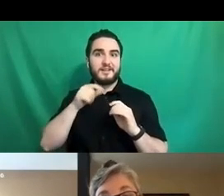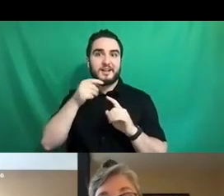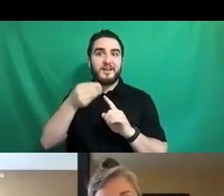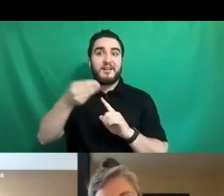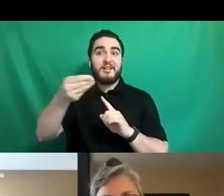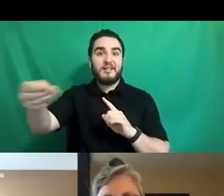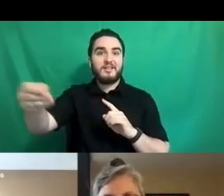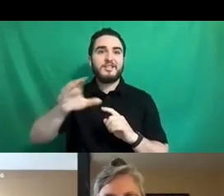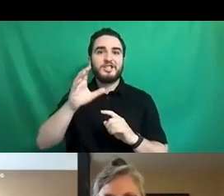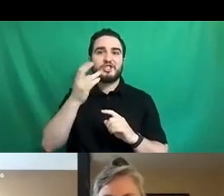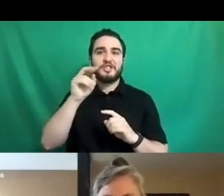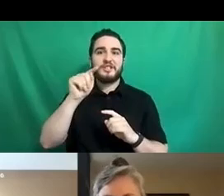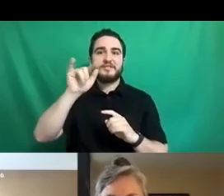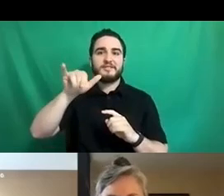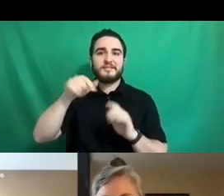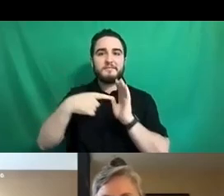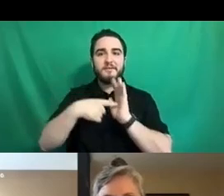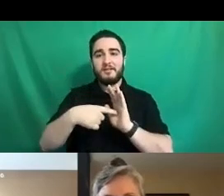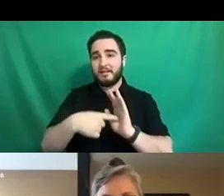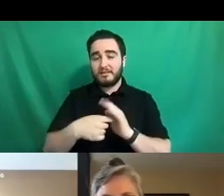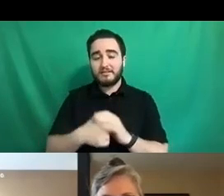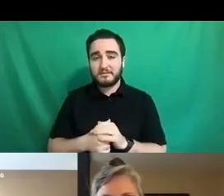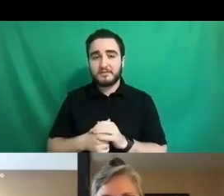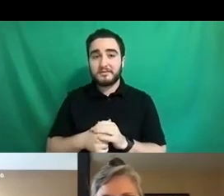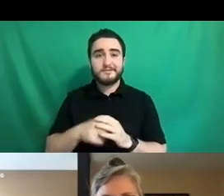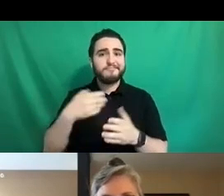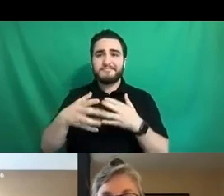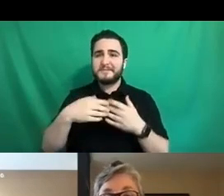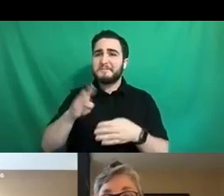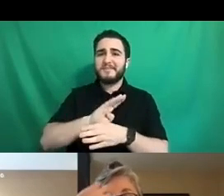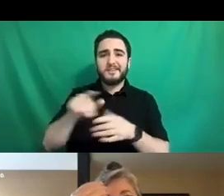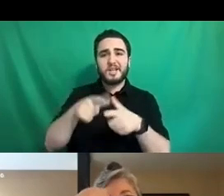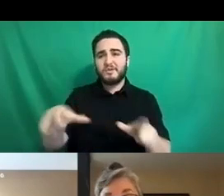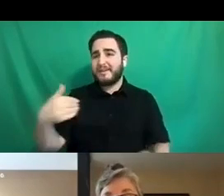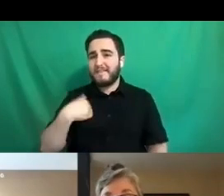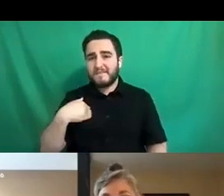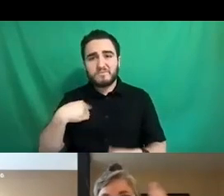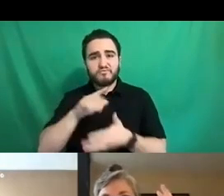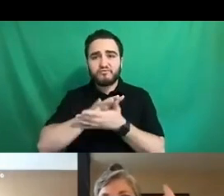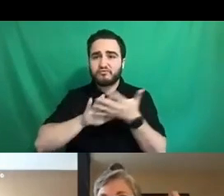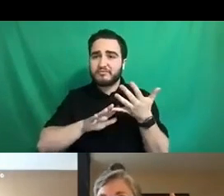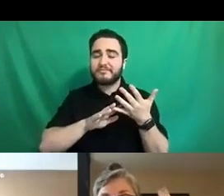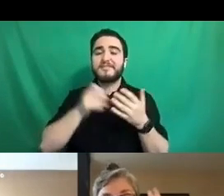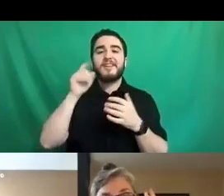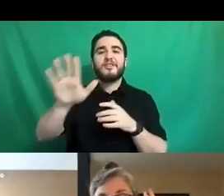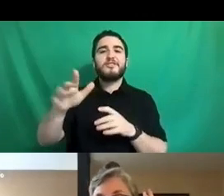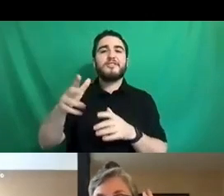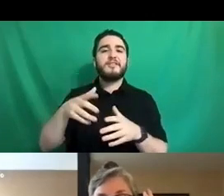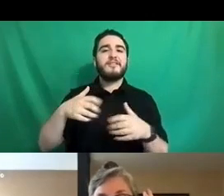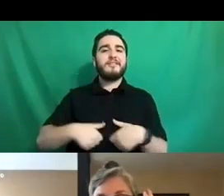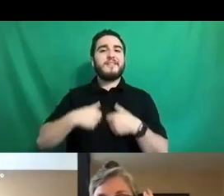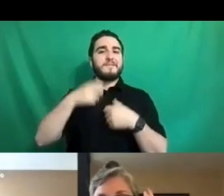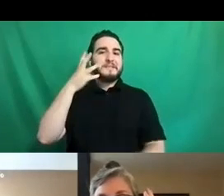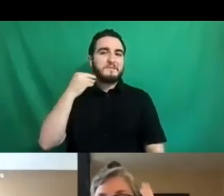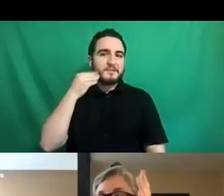model again. Even if you've spent time getting really strong business language around it, their whole life experience is going to bring the landscape that